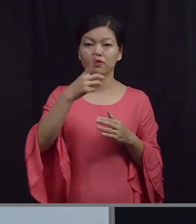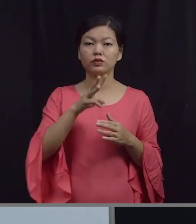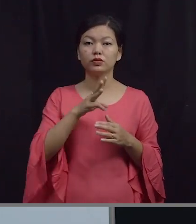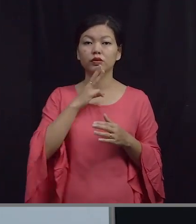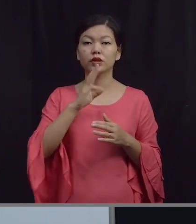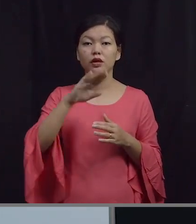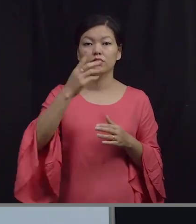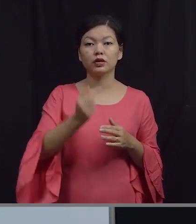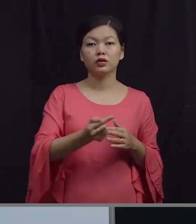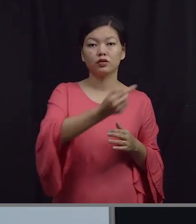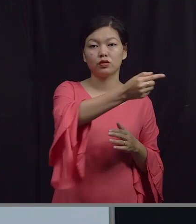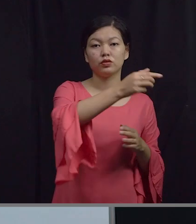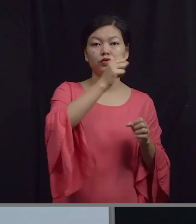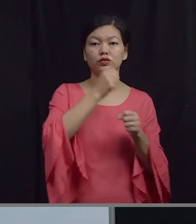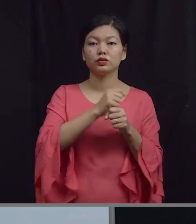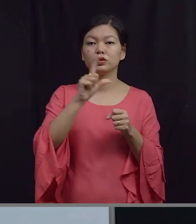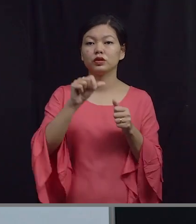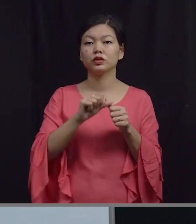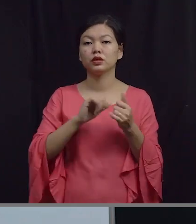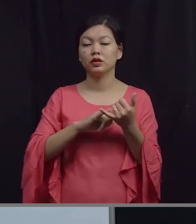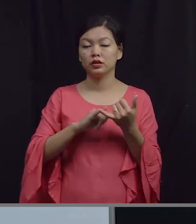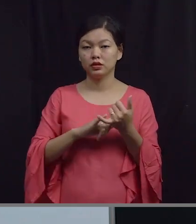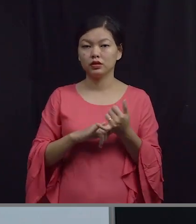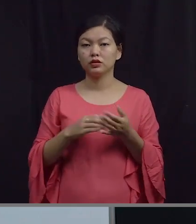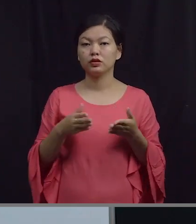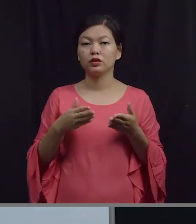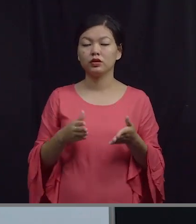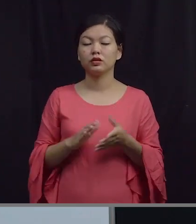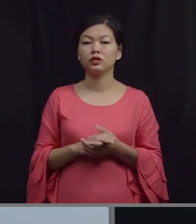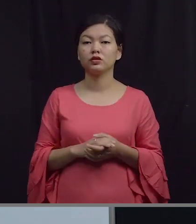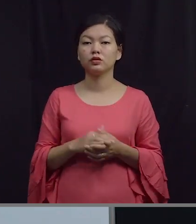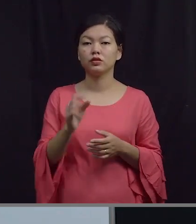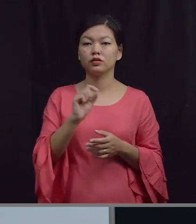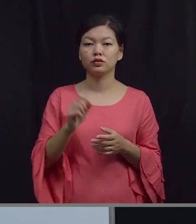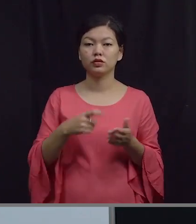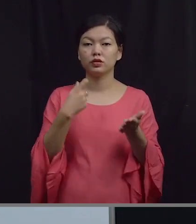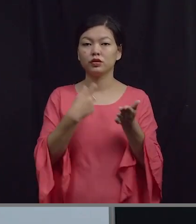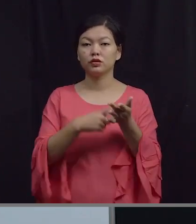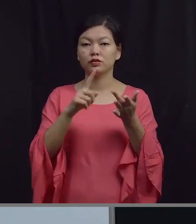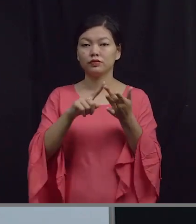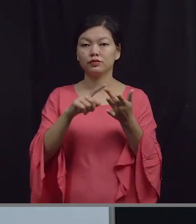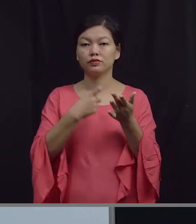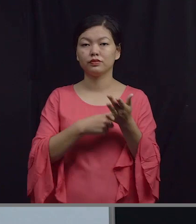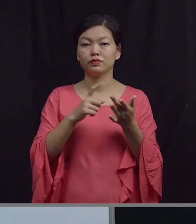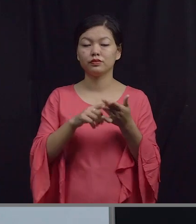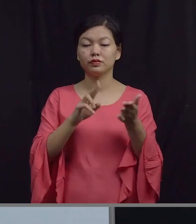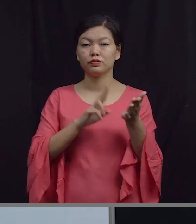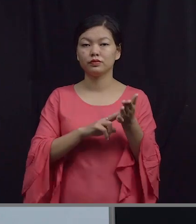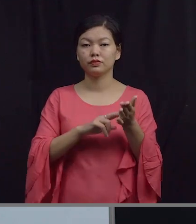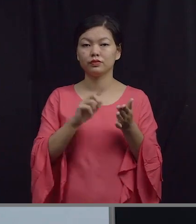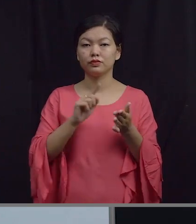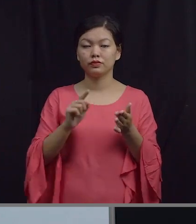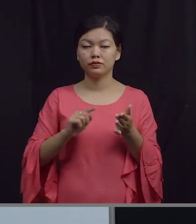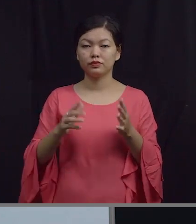write refractive index of glass with respect to what? Water. So I will write refractive index, so n